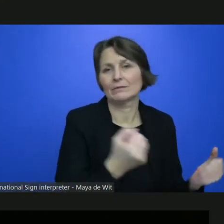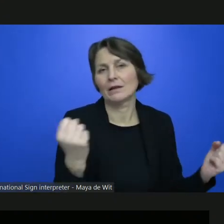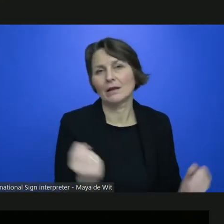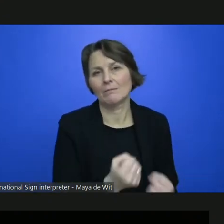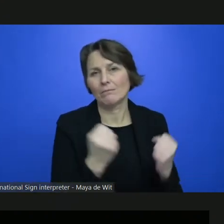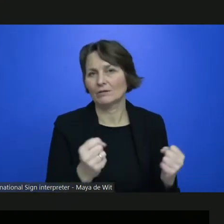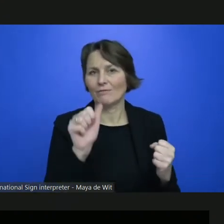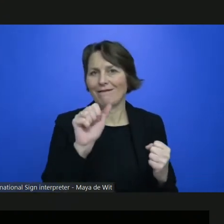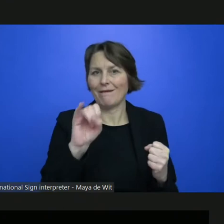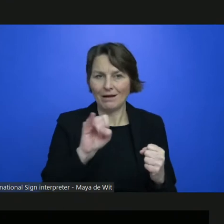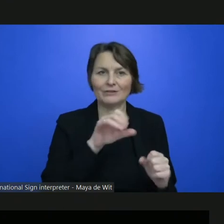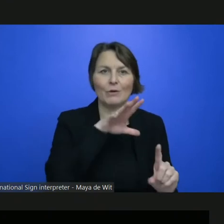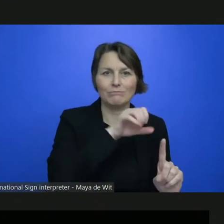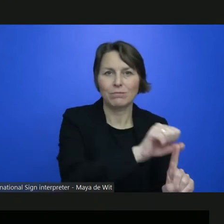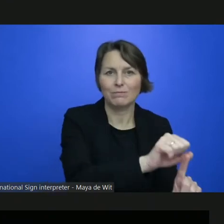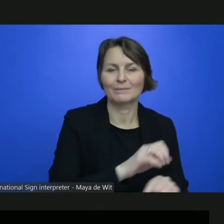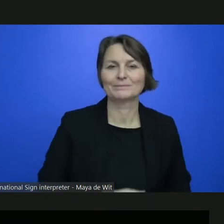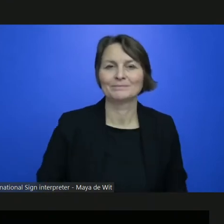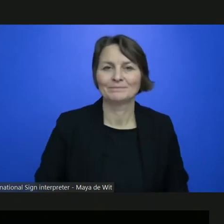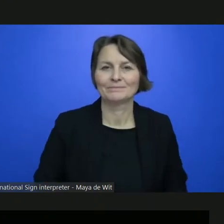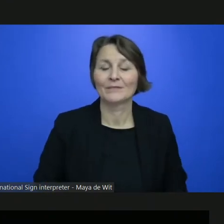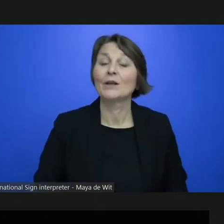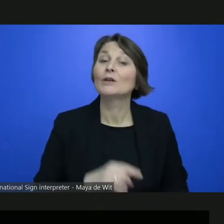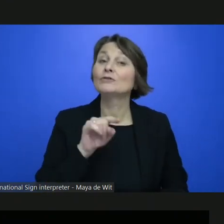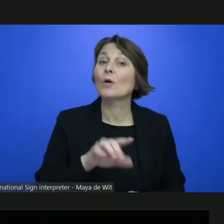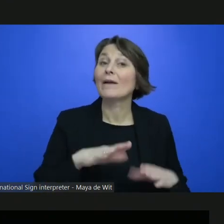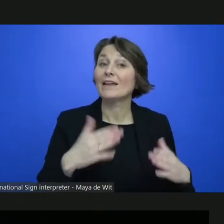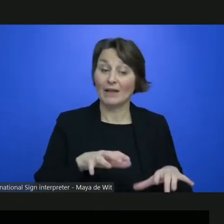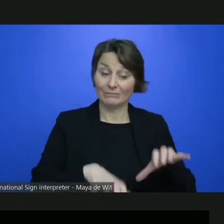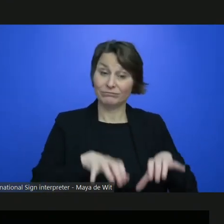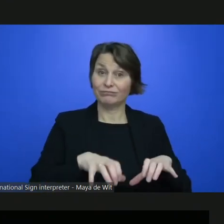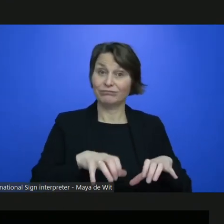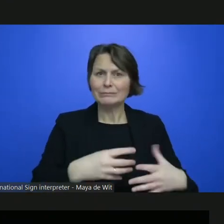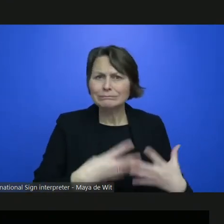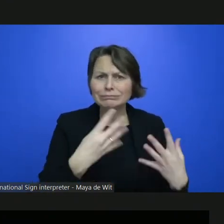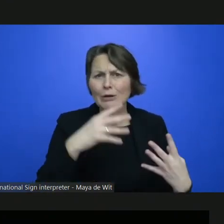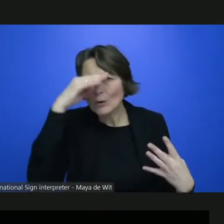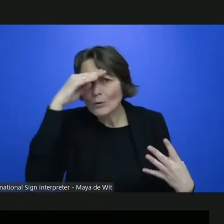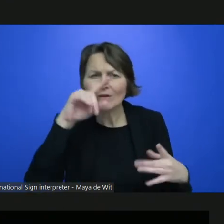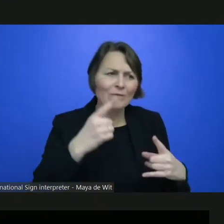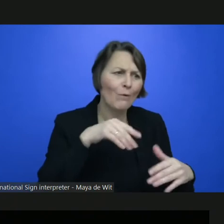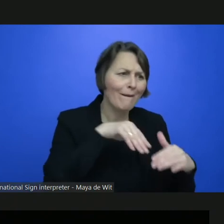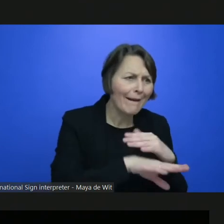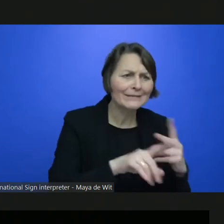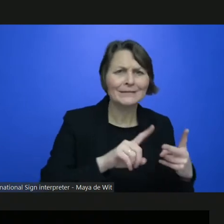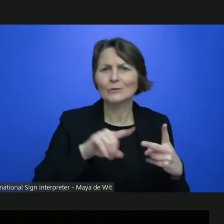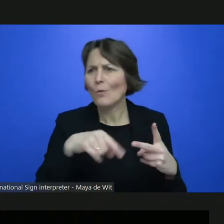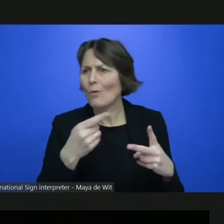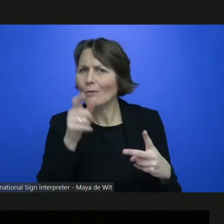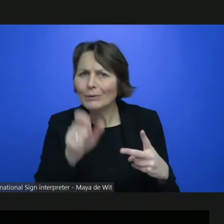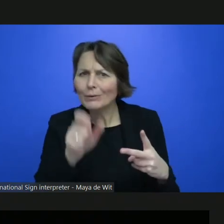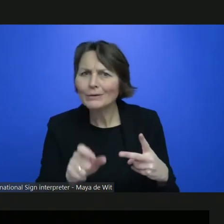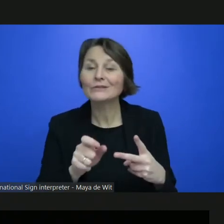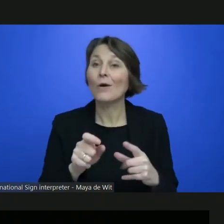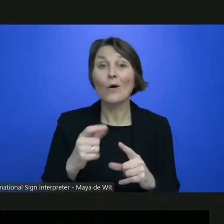their accessibility has usually been validated or tested on job seekers or on employees with disabilities. The